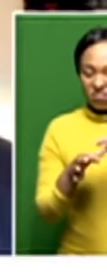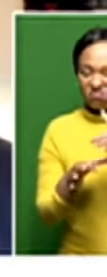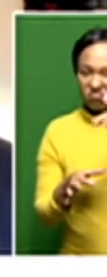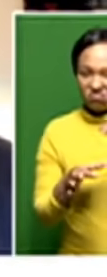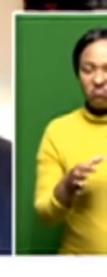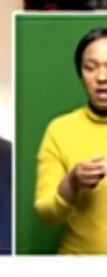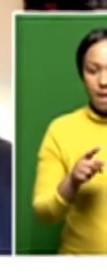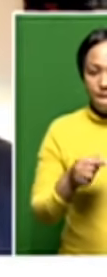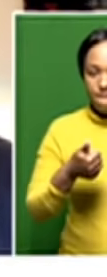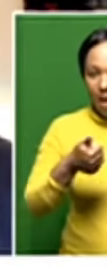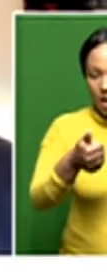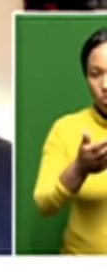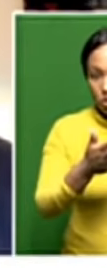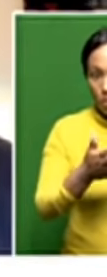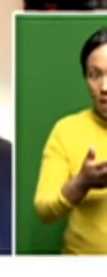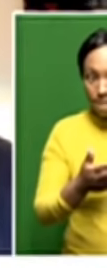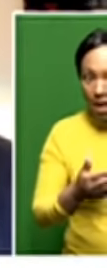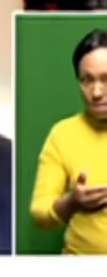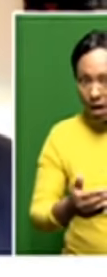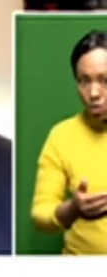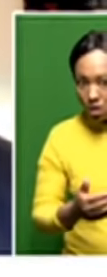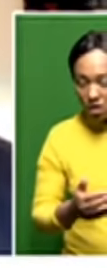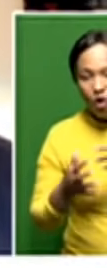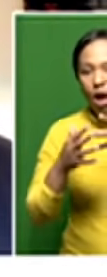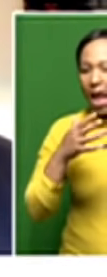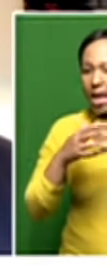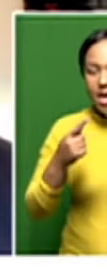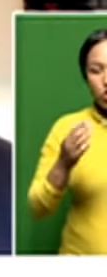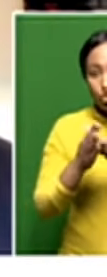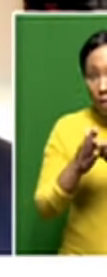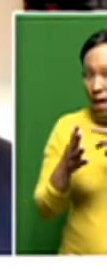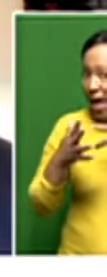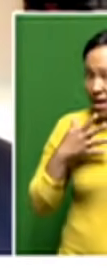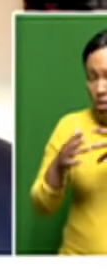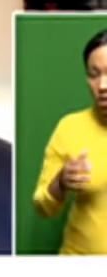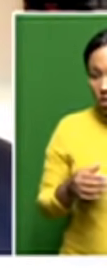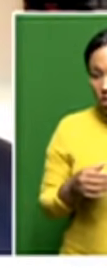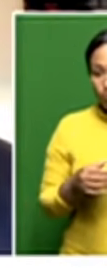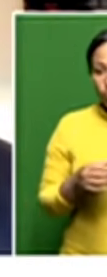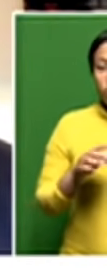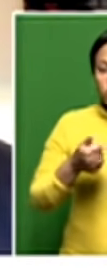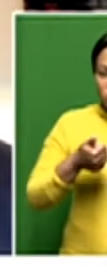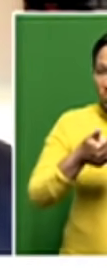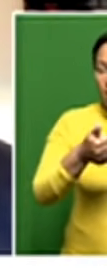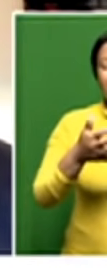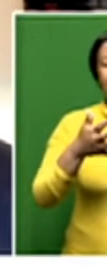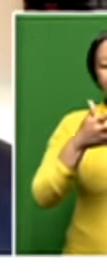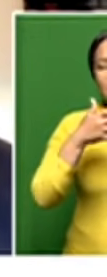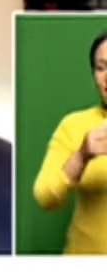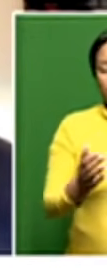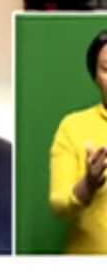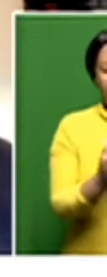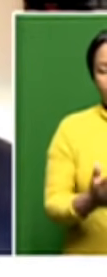and they will get a refund. Is that how it works? To any supermarket anywhere? They take it back to any